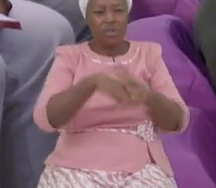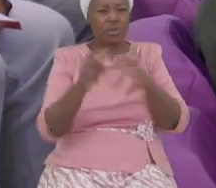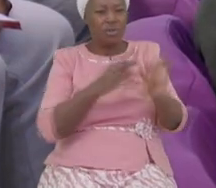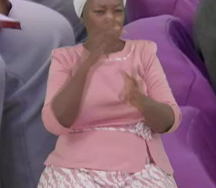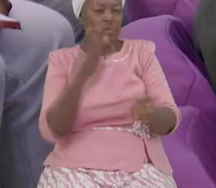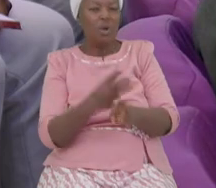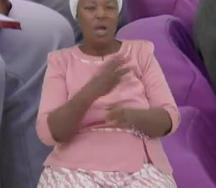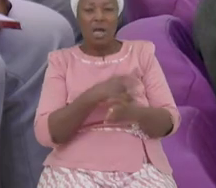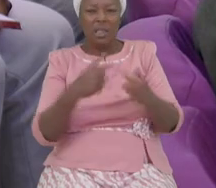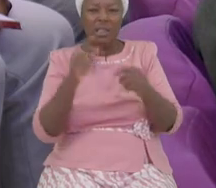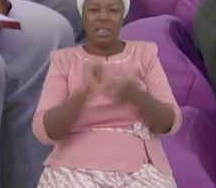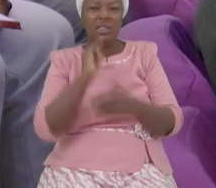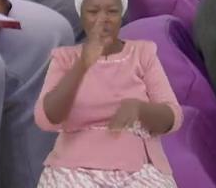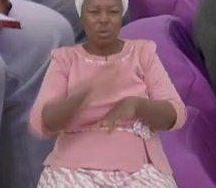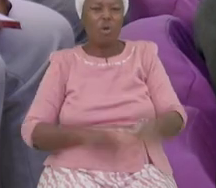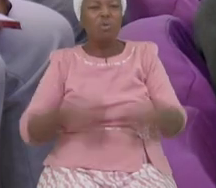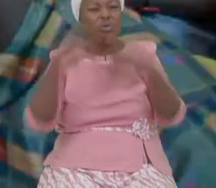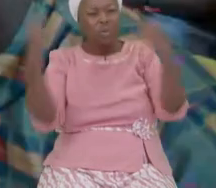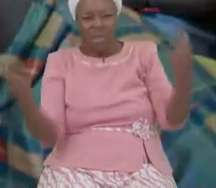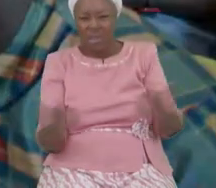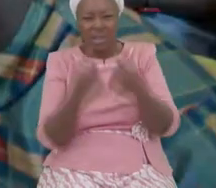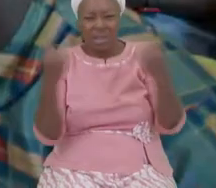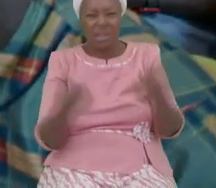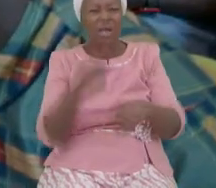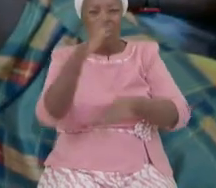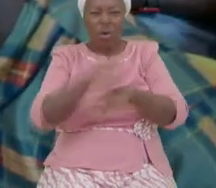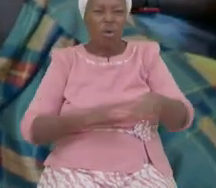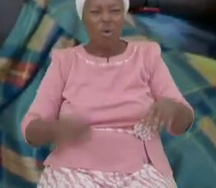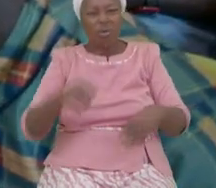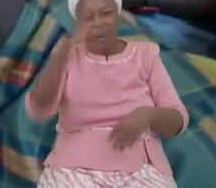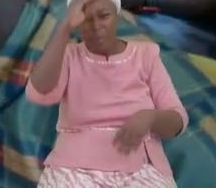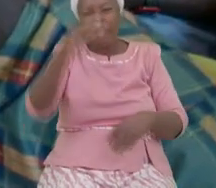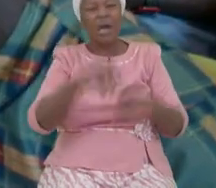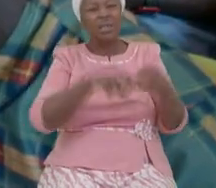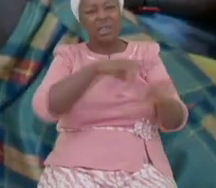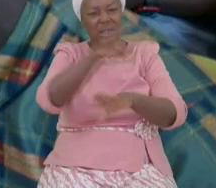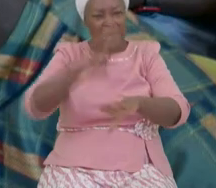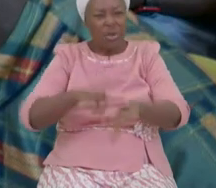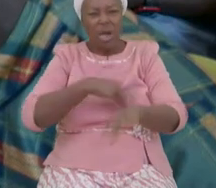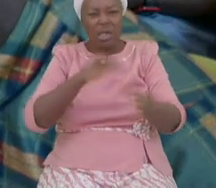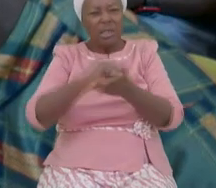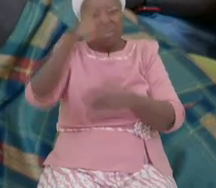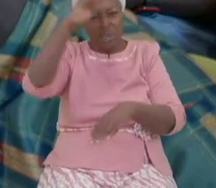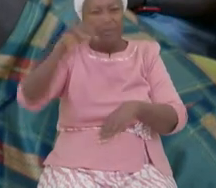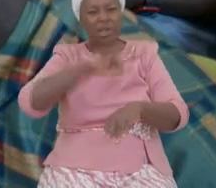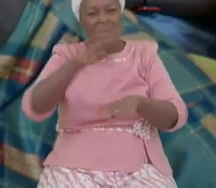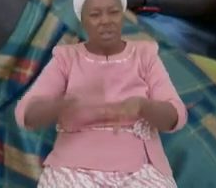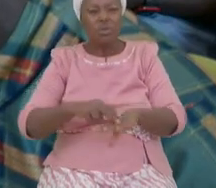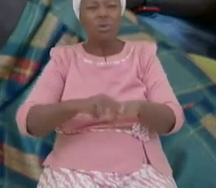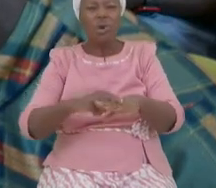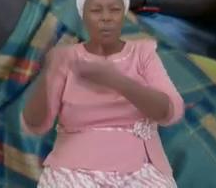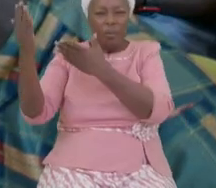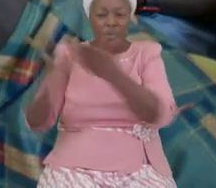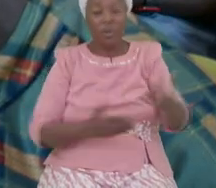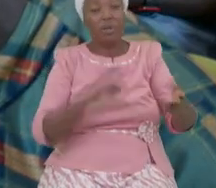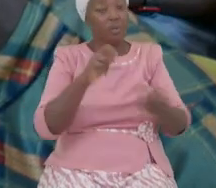called depravity. It's called the Adamic nature. And that Adamic nature causes